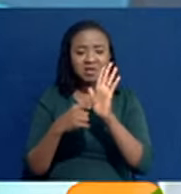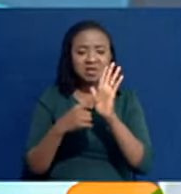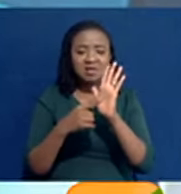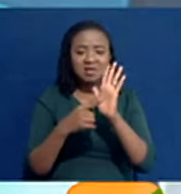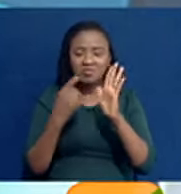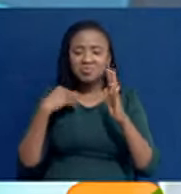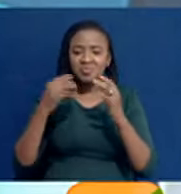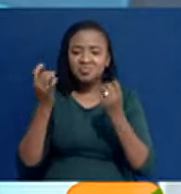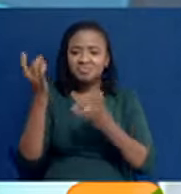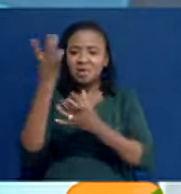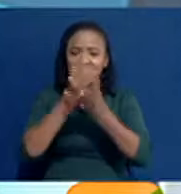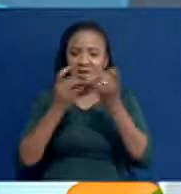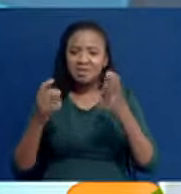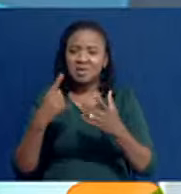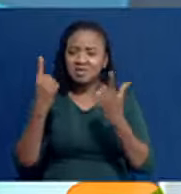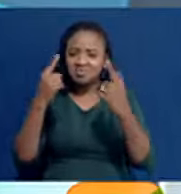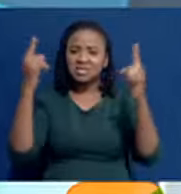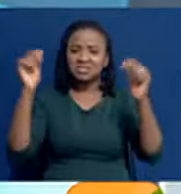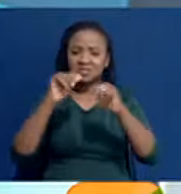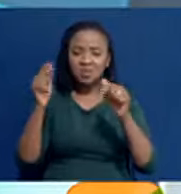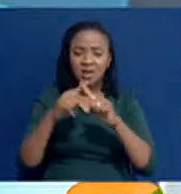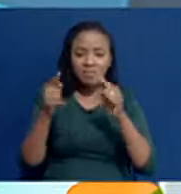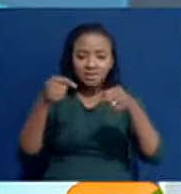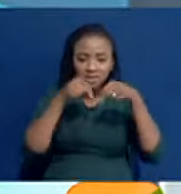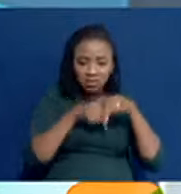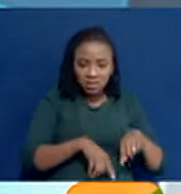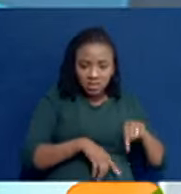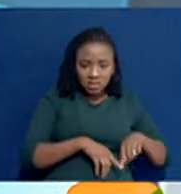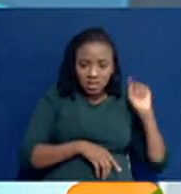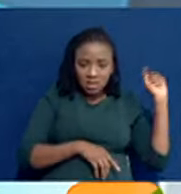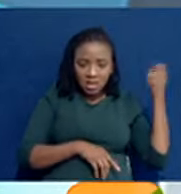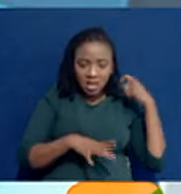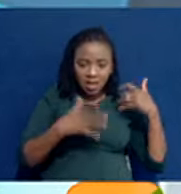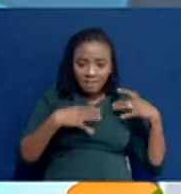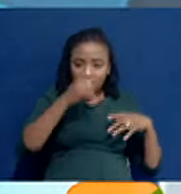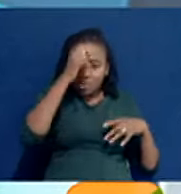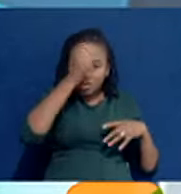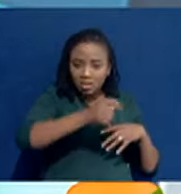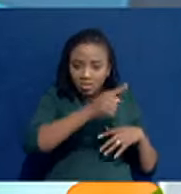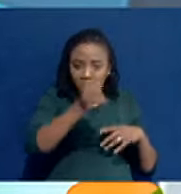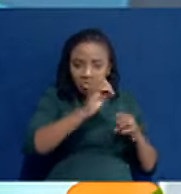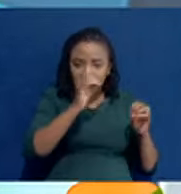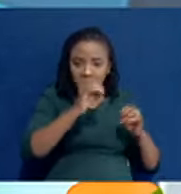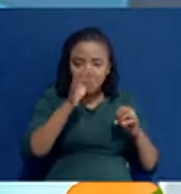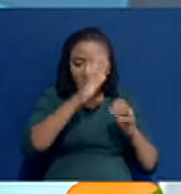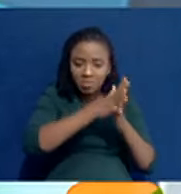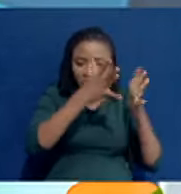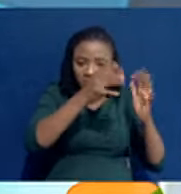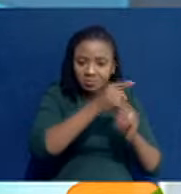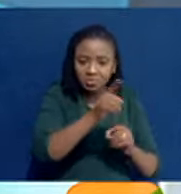Mm. When you came to the decade for women, Kenya